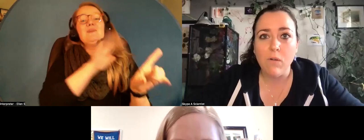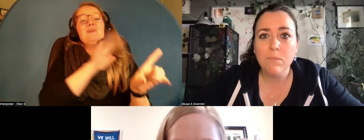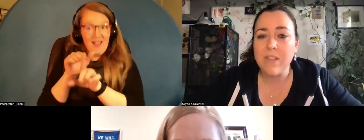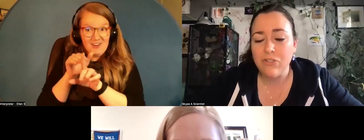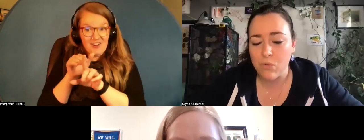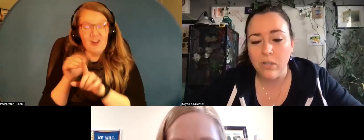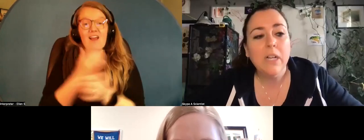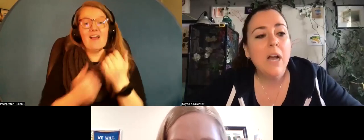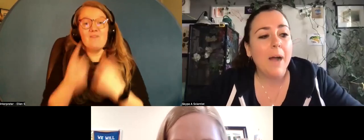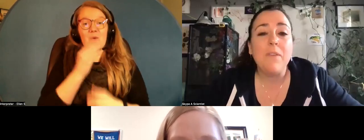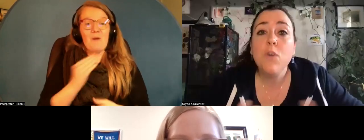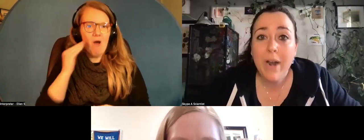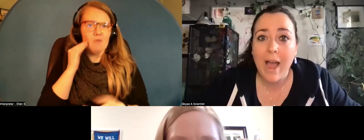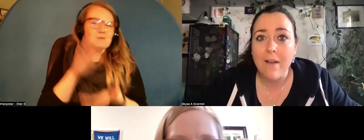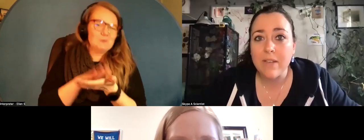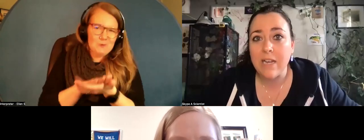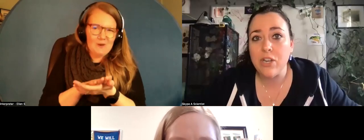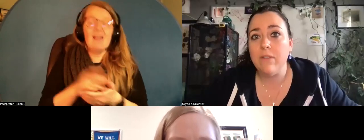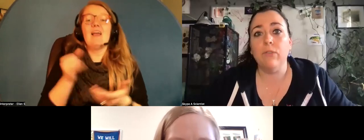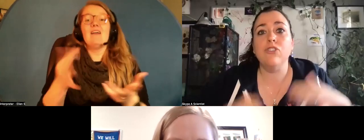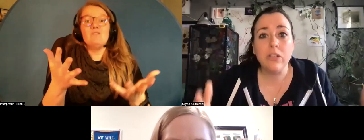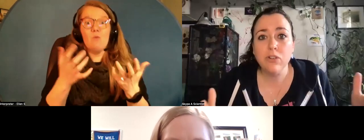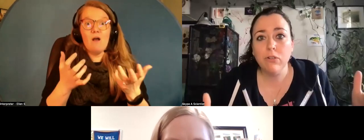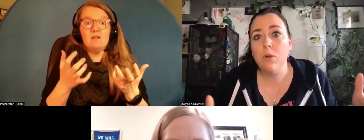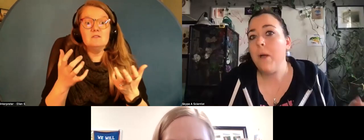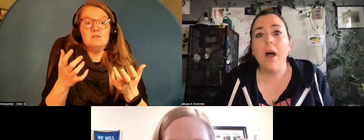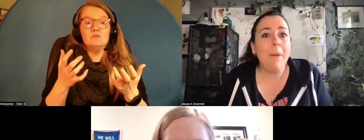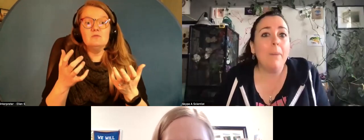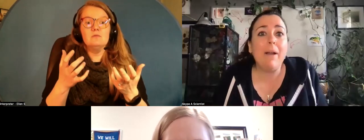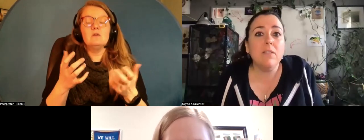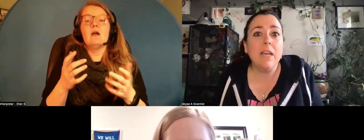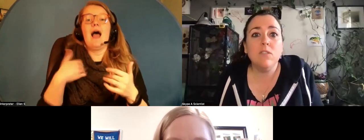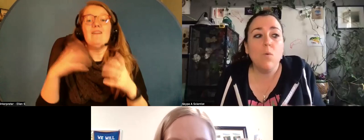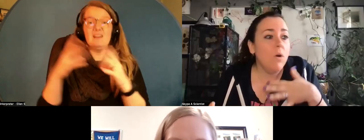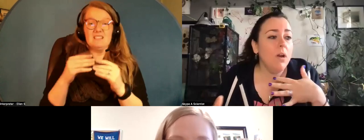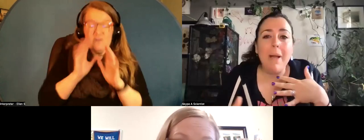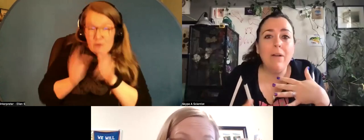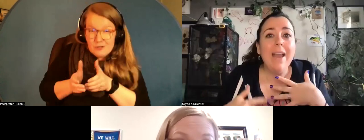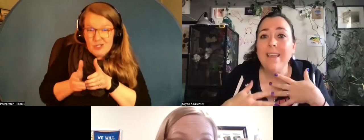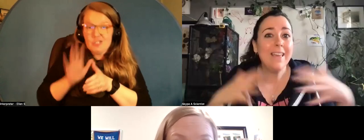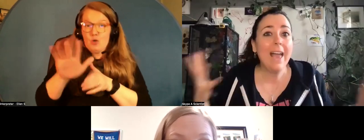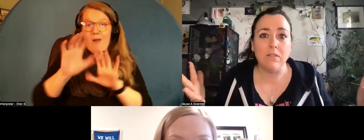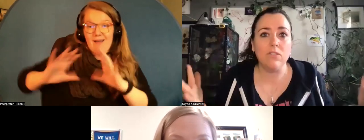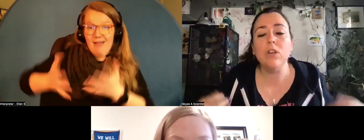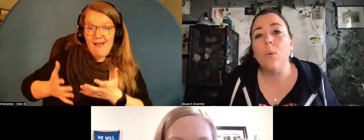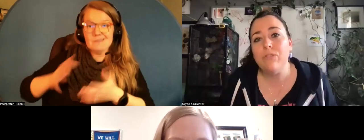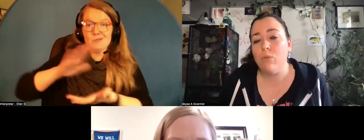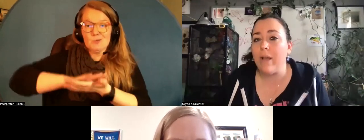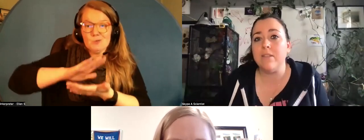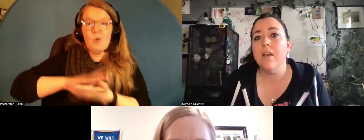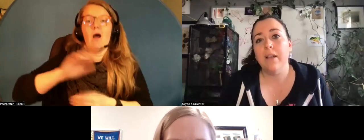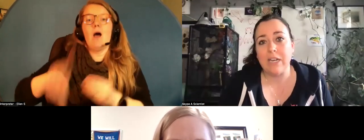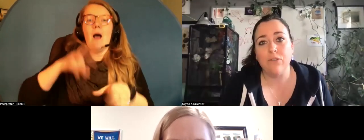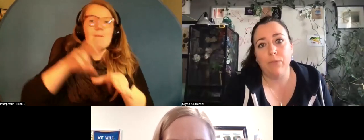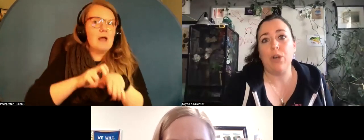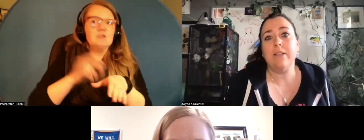at home/school, if you want to have a session for just your group about parasites or about anything else, you can always